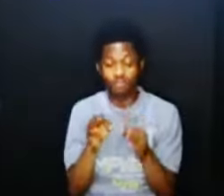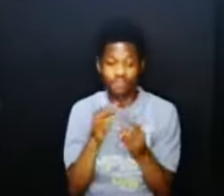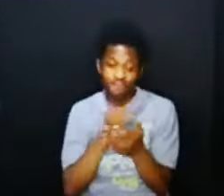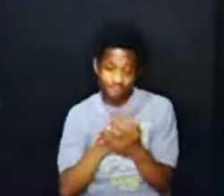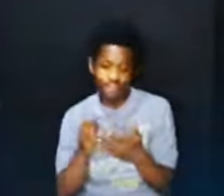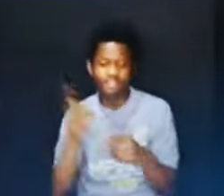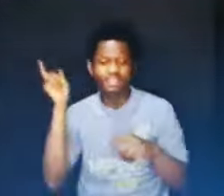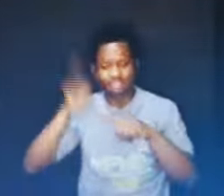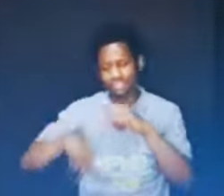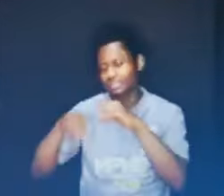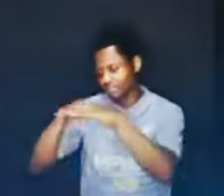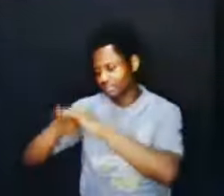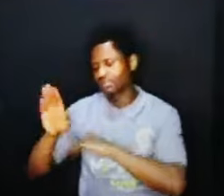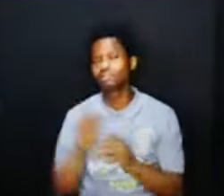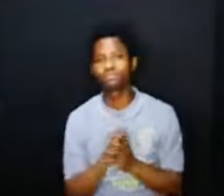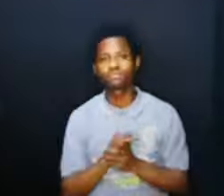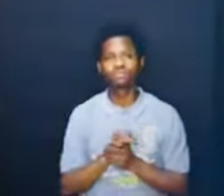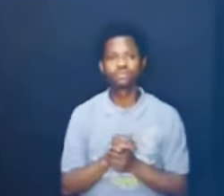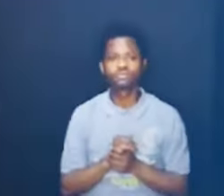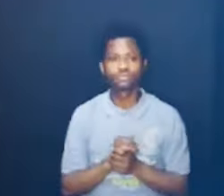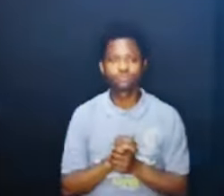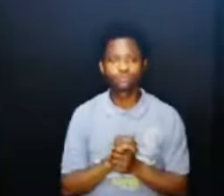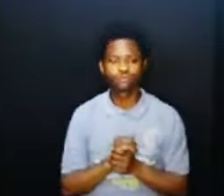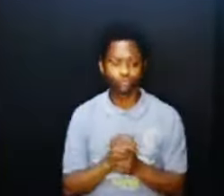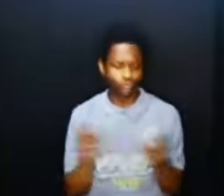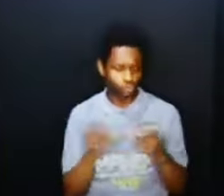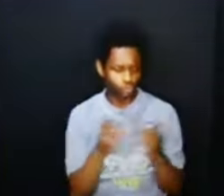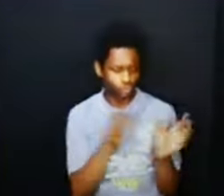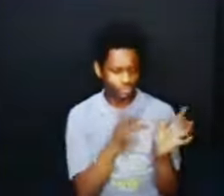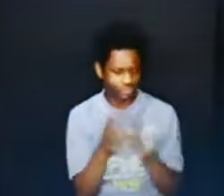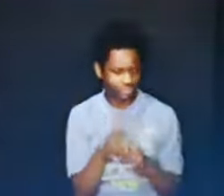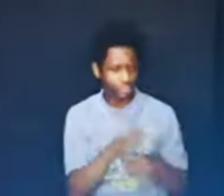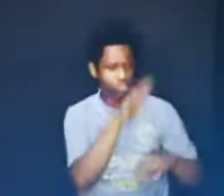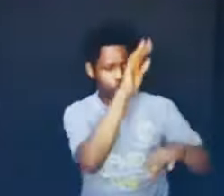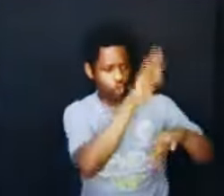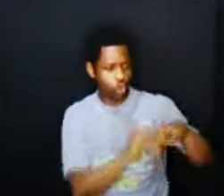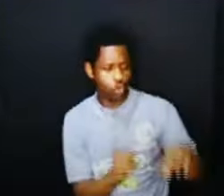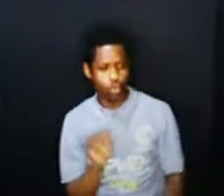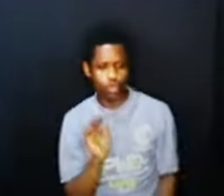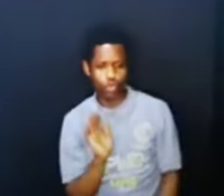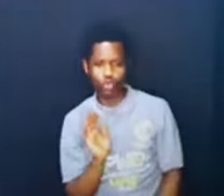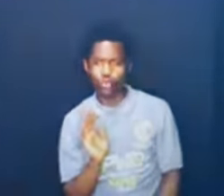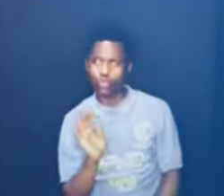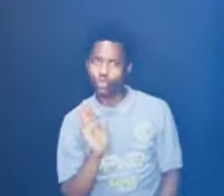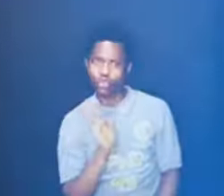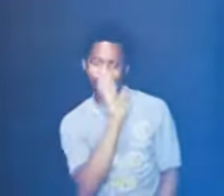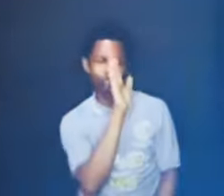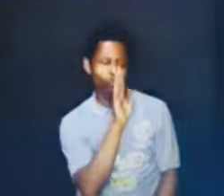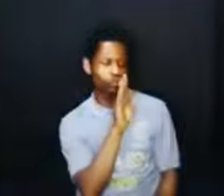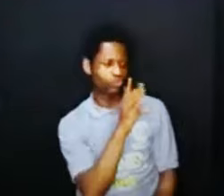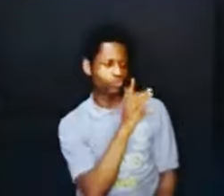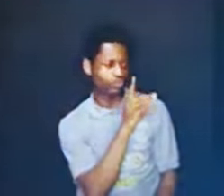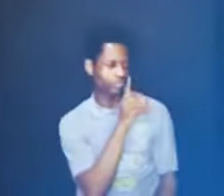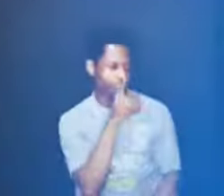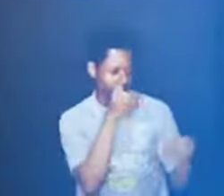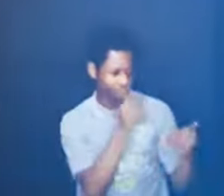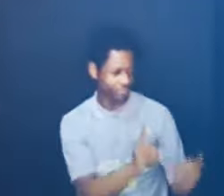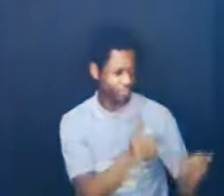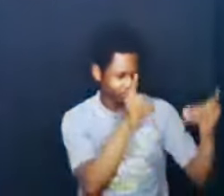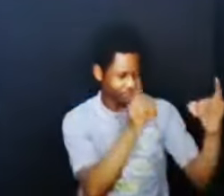Now, so Jesus calls his disciples to a different kind and quality